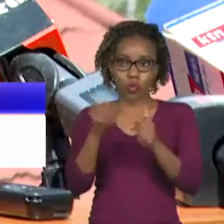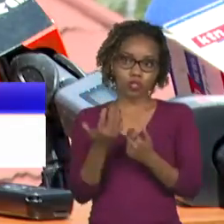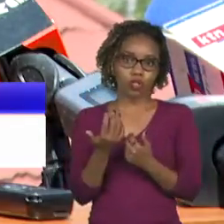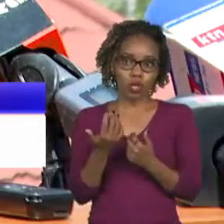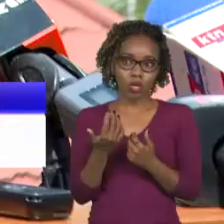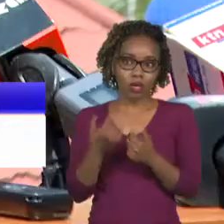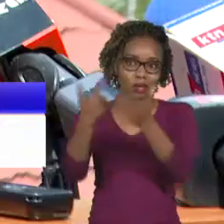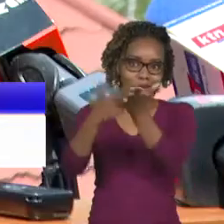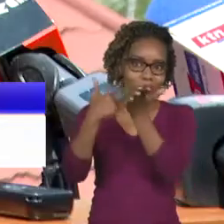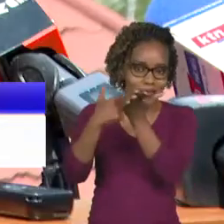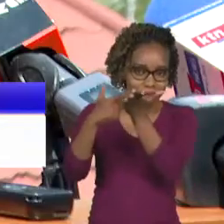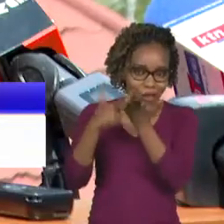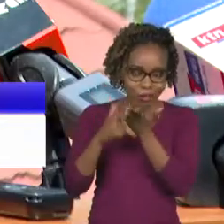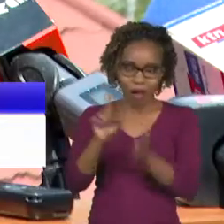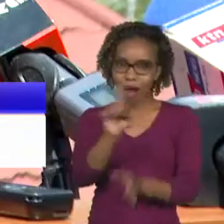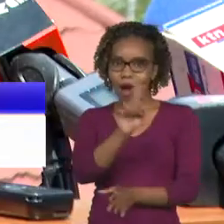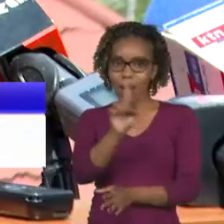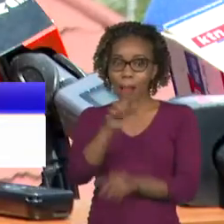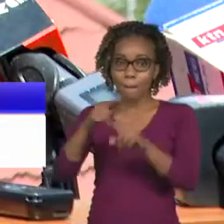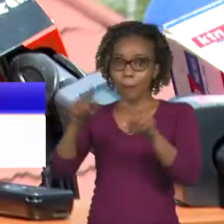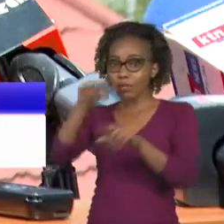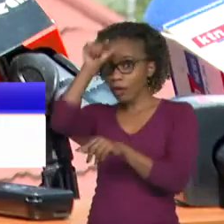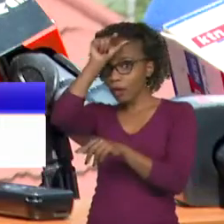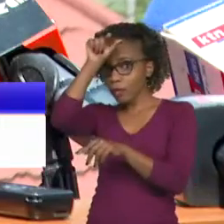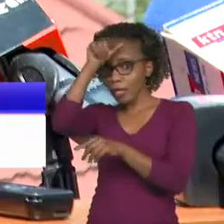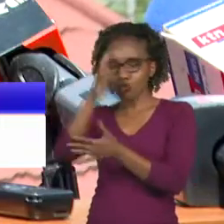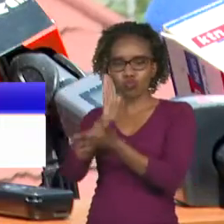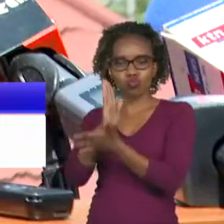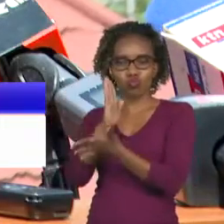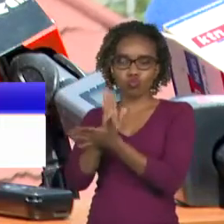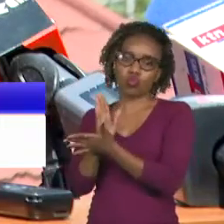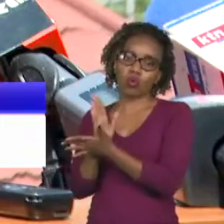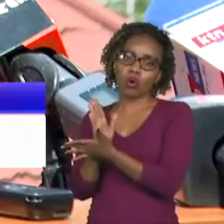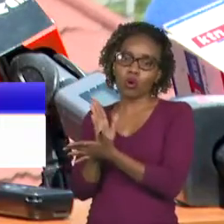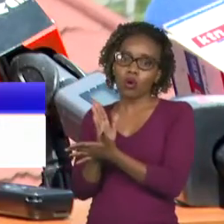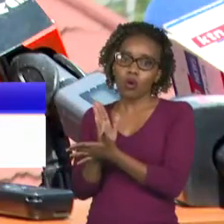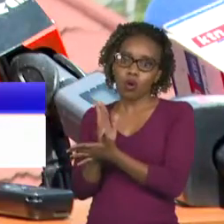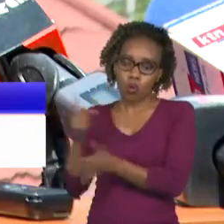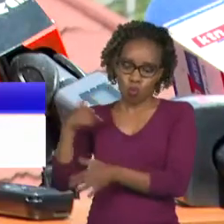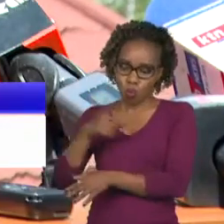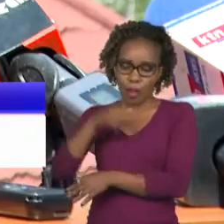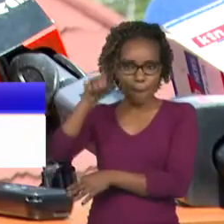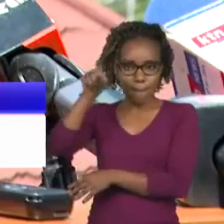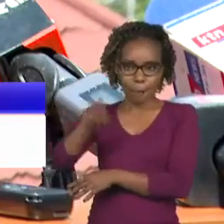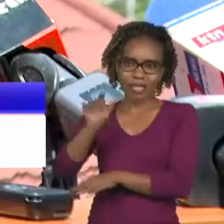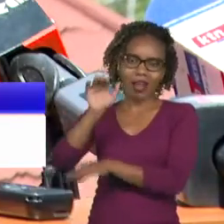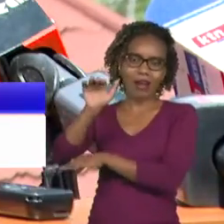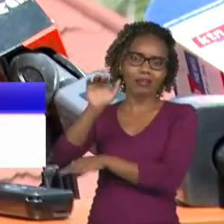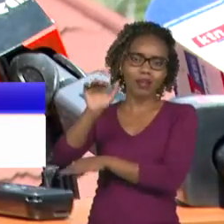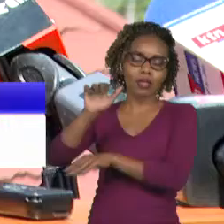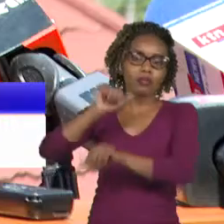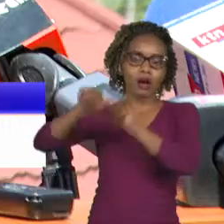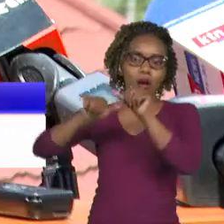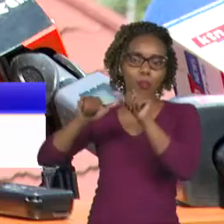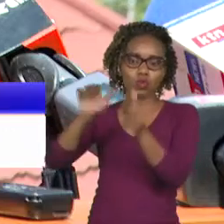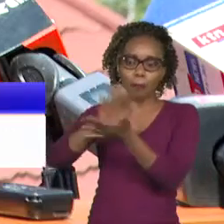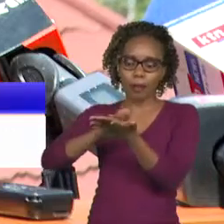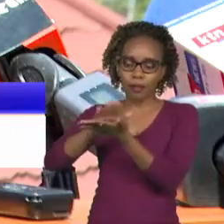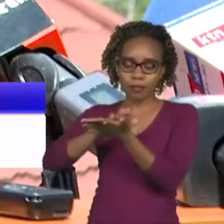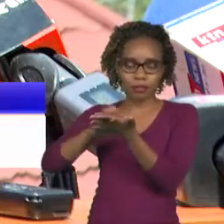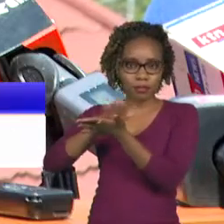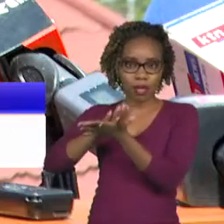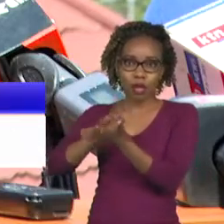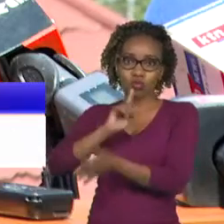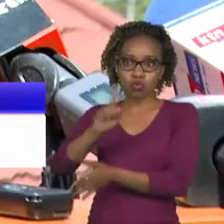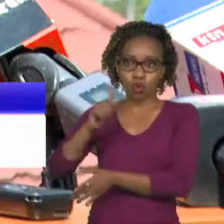to be negotiating about, but the government has pushed us to a situation where we have to keep asking for the basics for us to be able